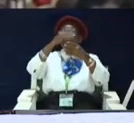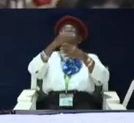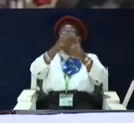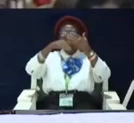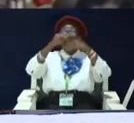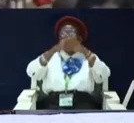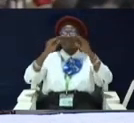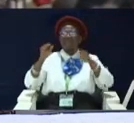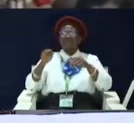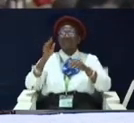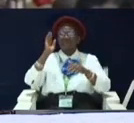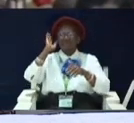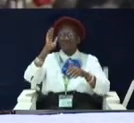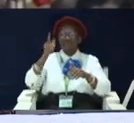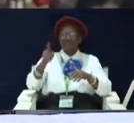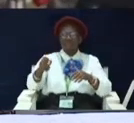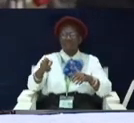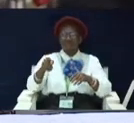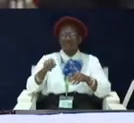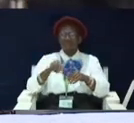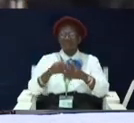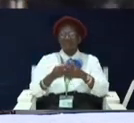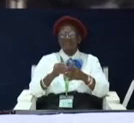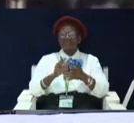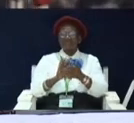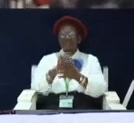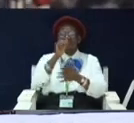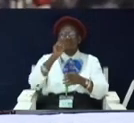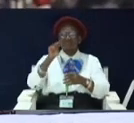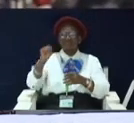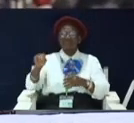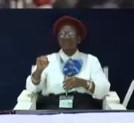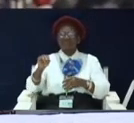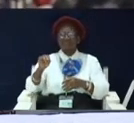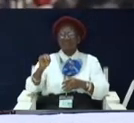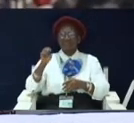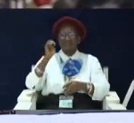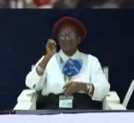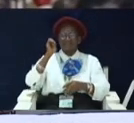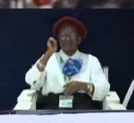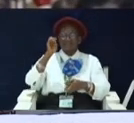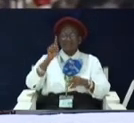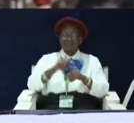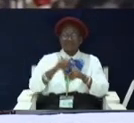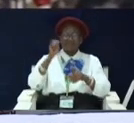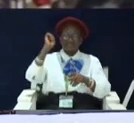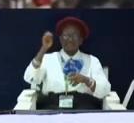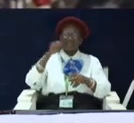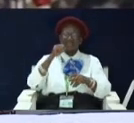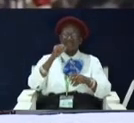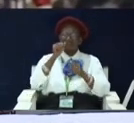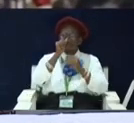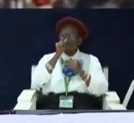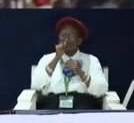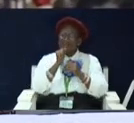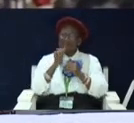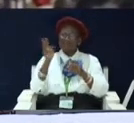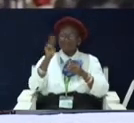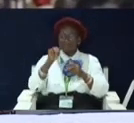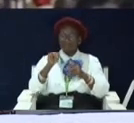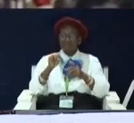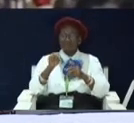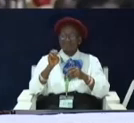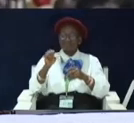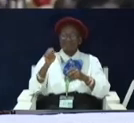be.'" He silenced them. Oh, by Lenoma. He told him, "You will see the